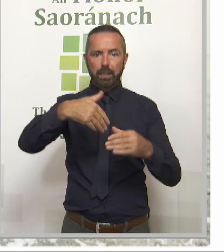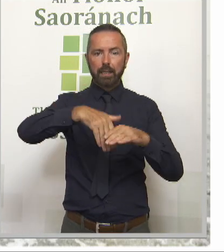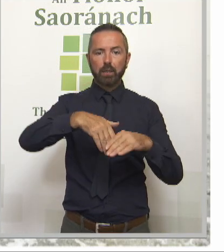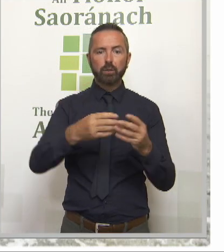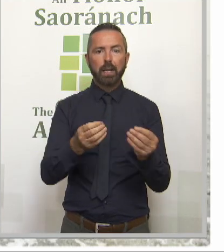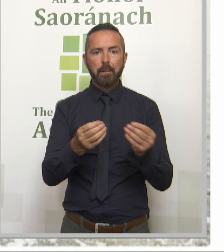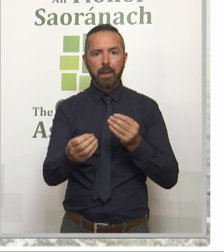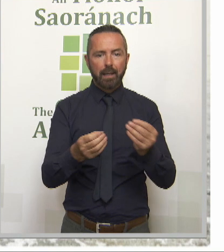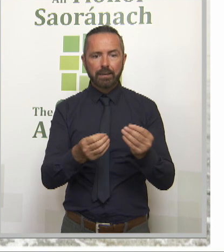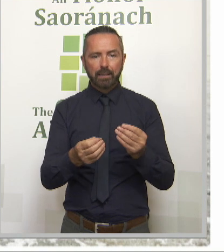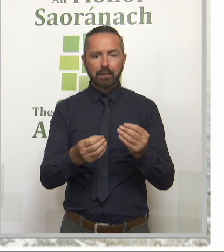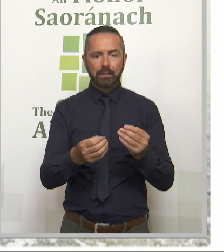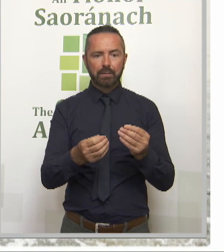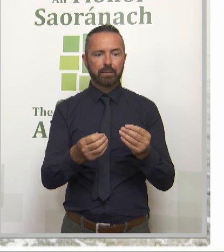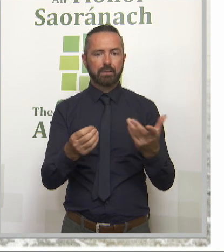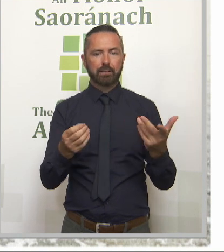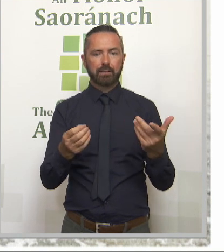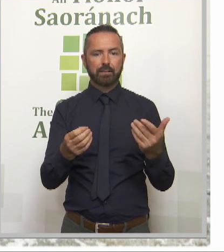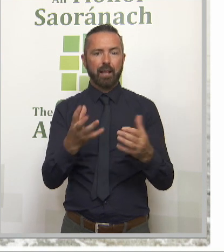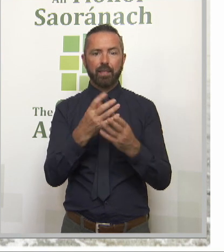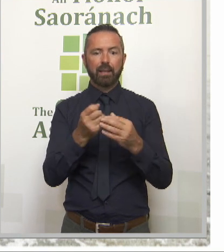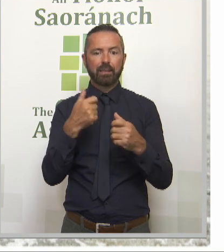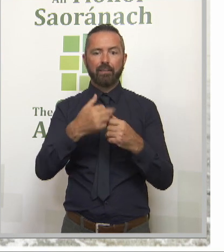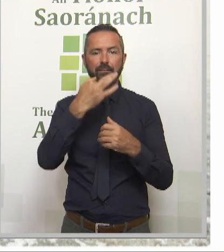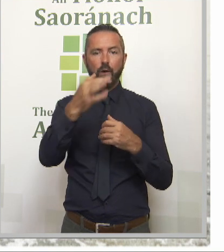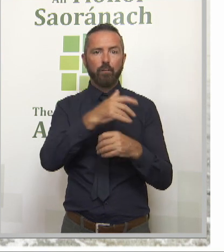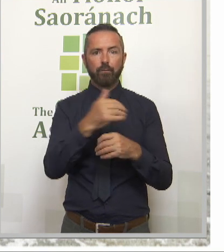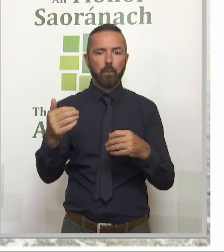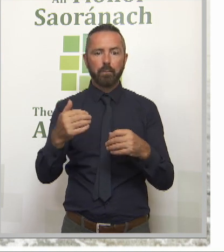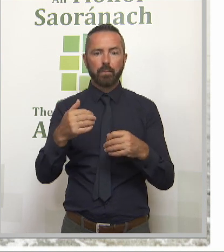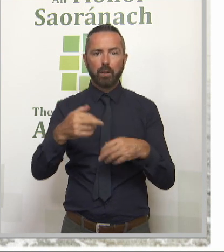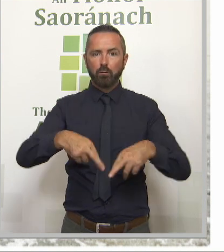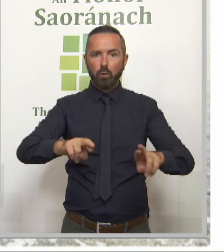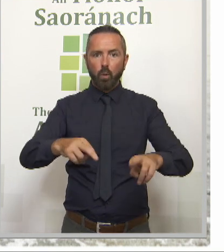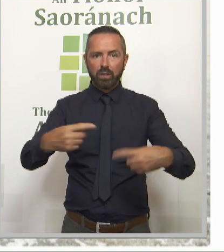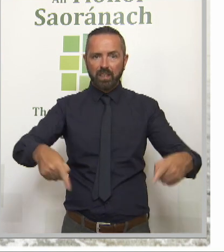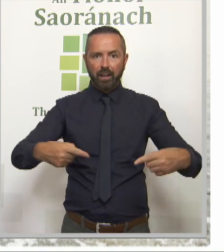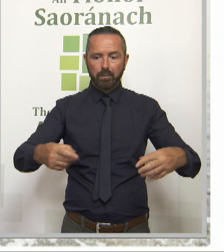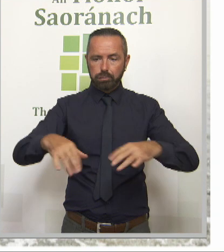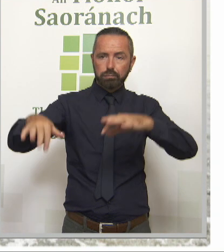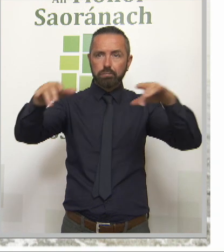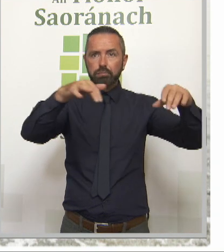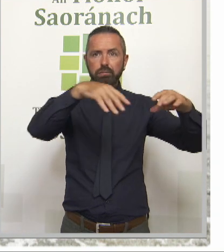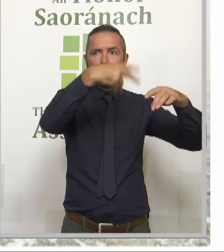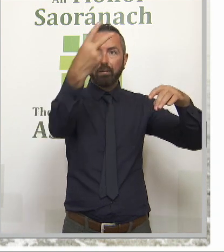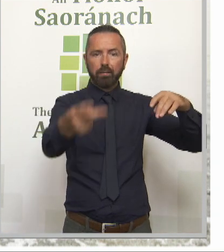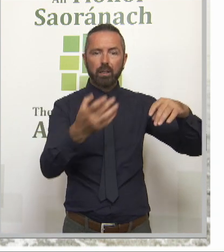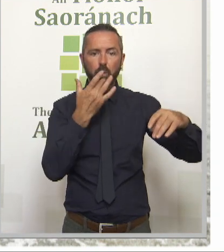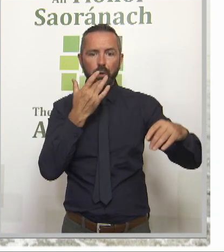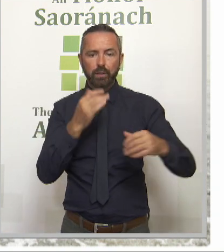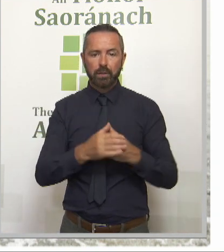and indeed the kind of dust that falls off your tires on the road, but also with an excess of chemicals. And